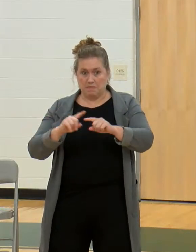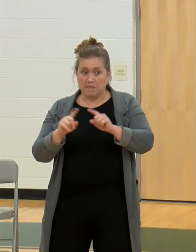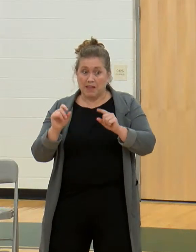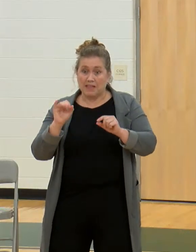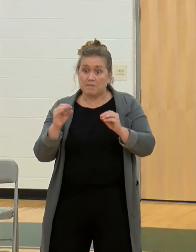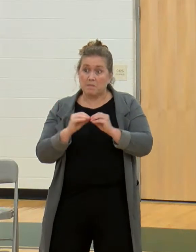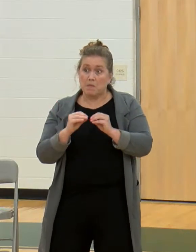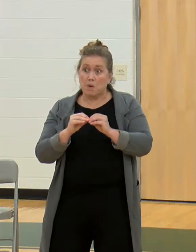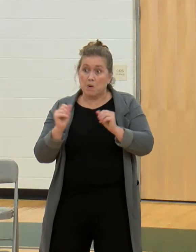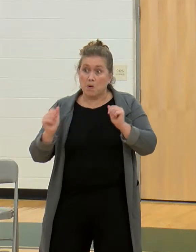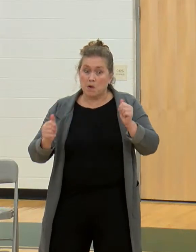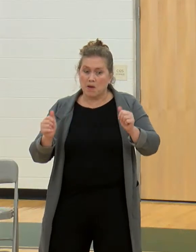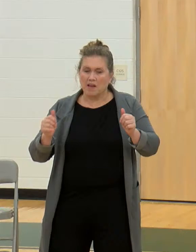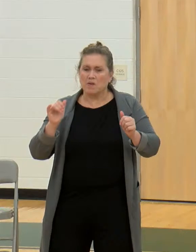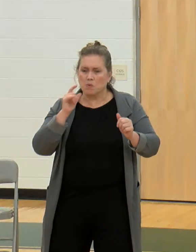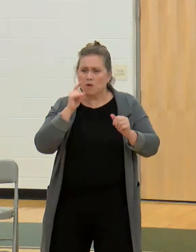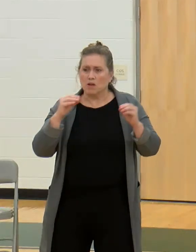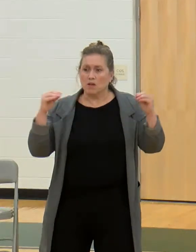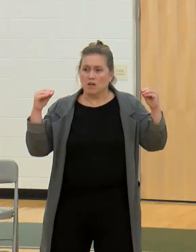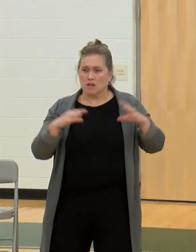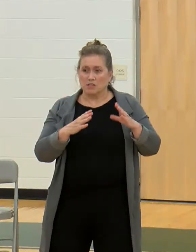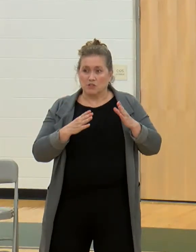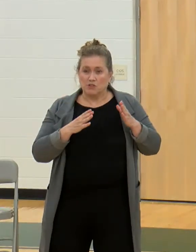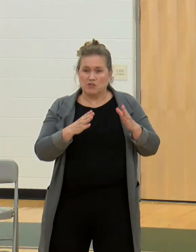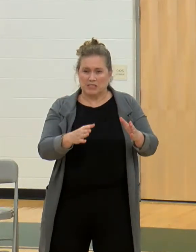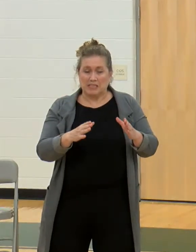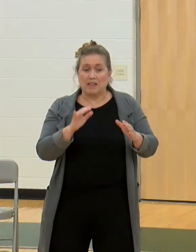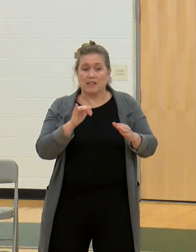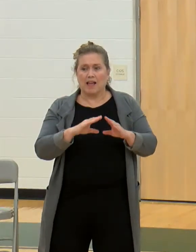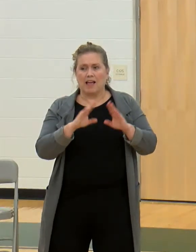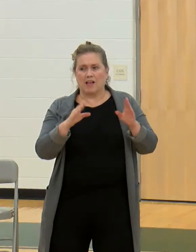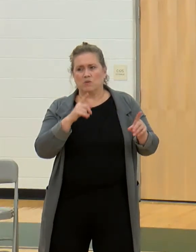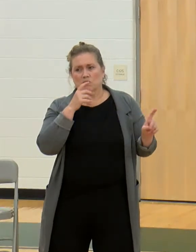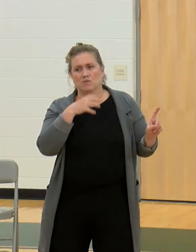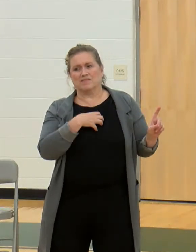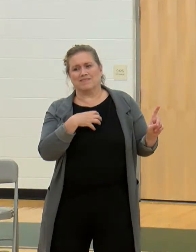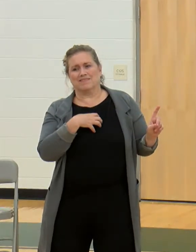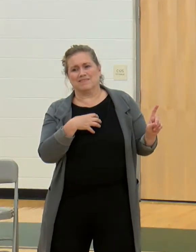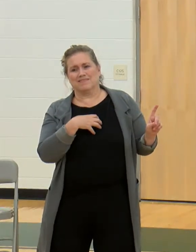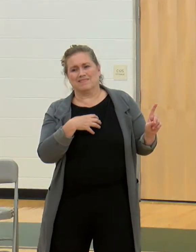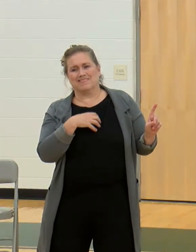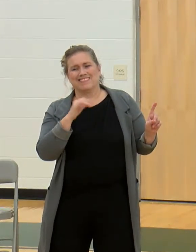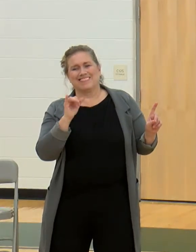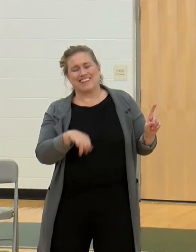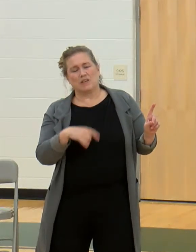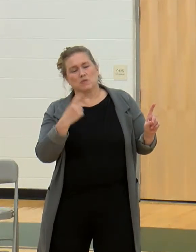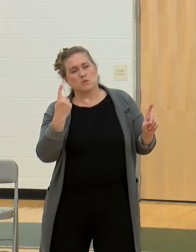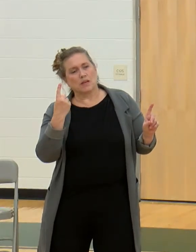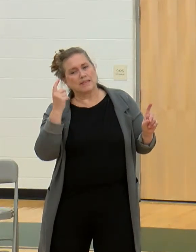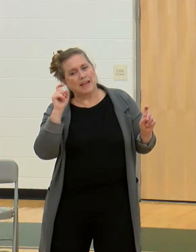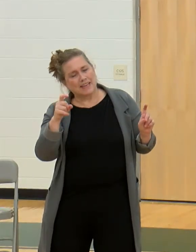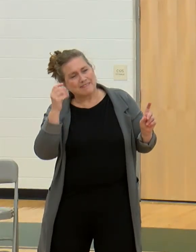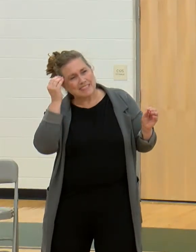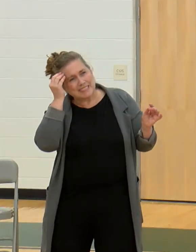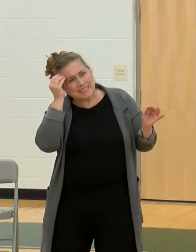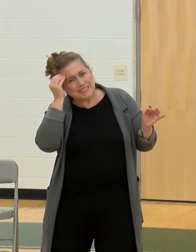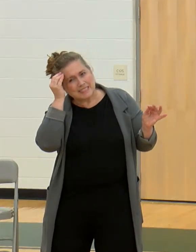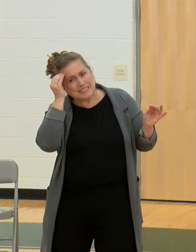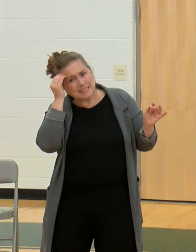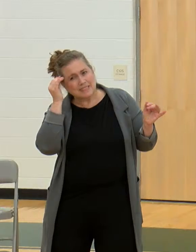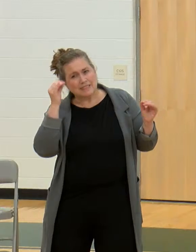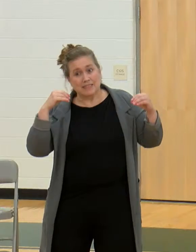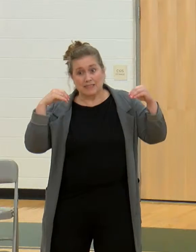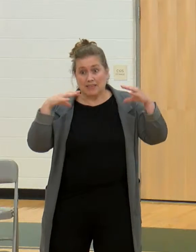are shown where there are actually existing trees, but I. Like I definitely. Maybe that's like really